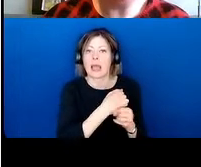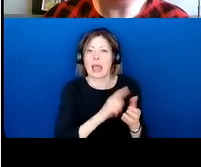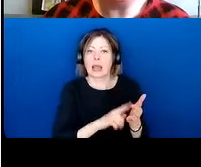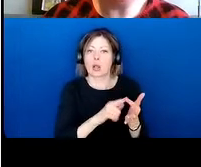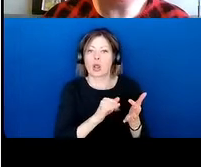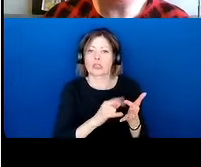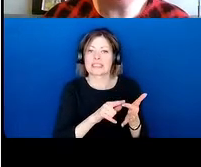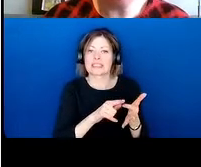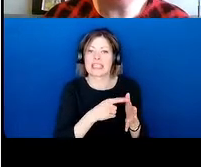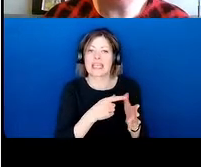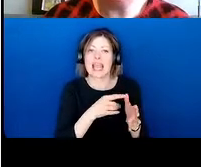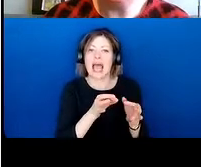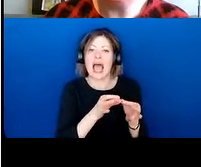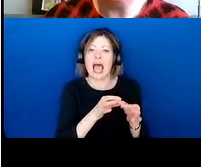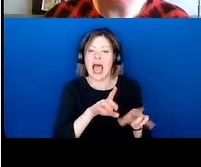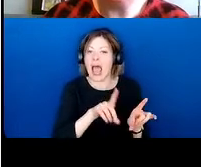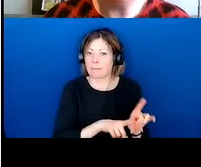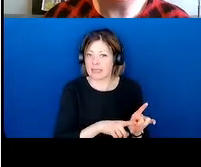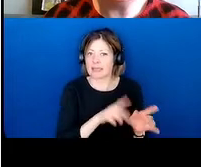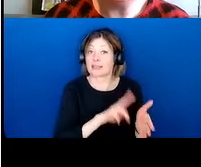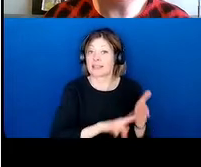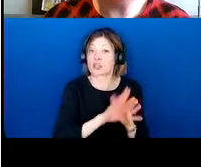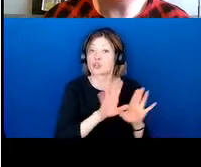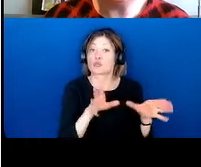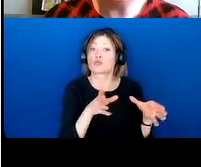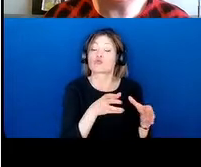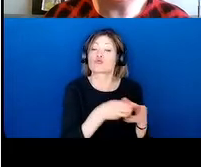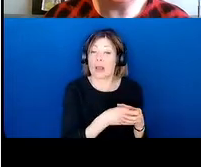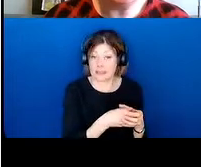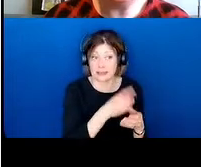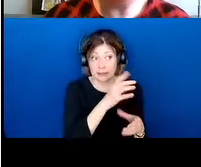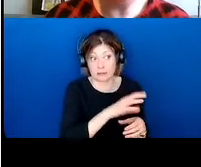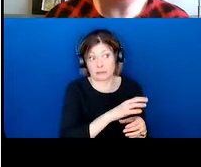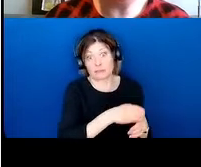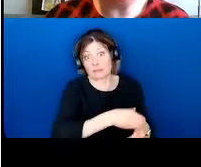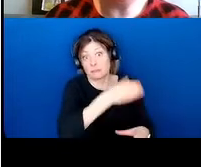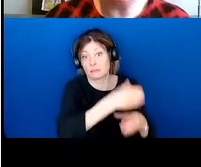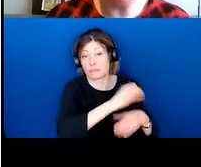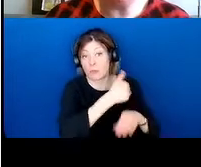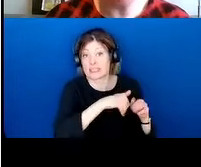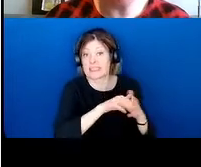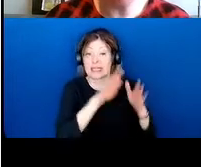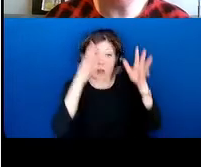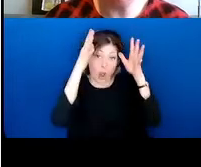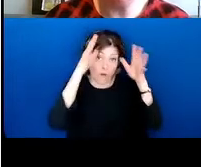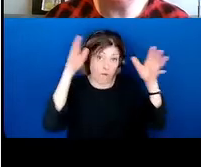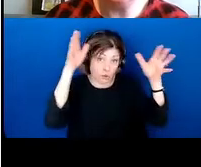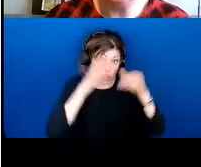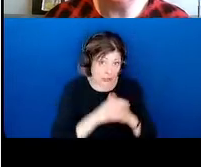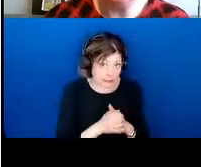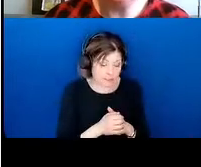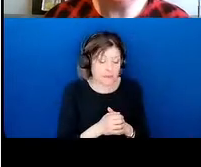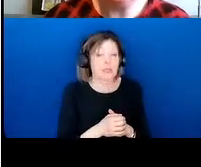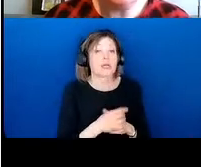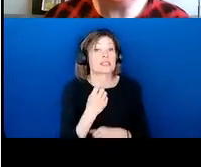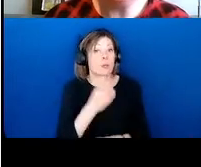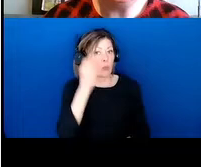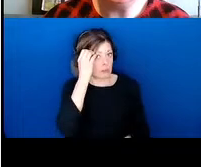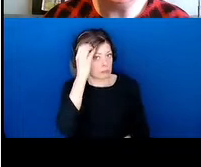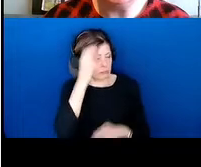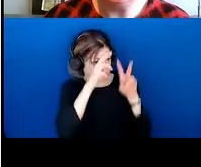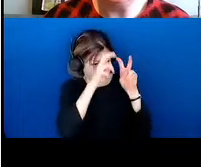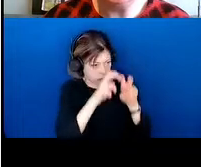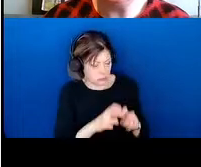in Cambridgeshire. An archaeologist studied it and made some interesting discoveries. The